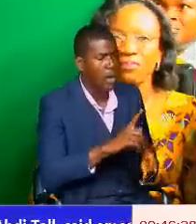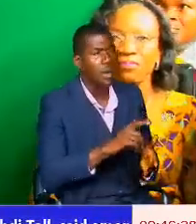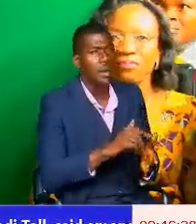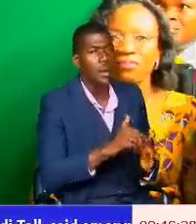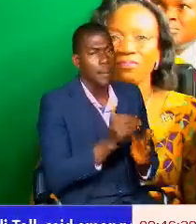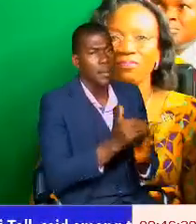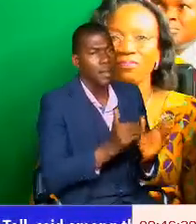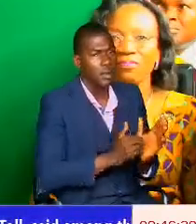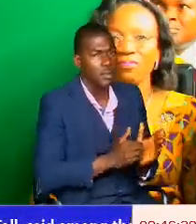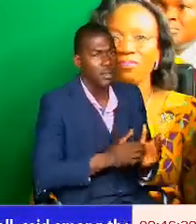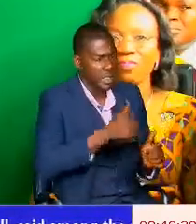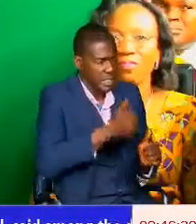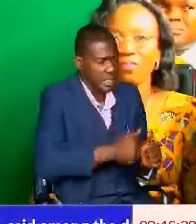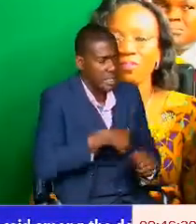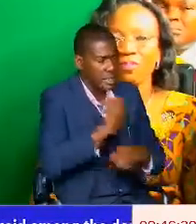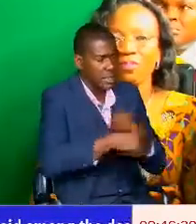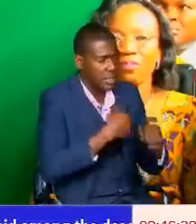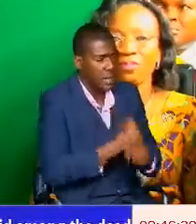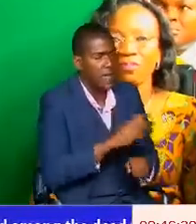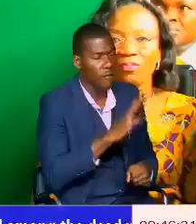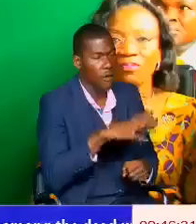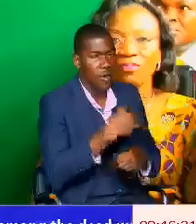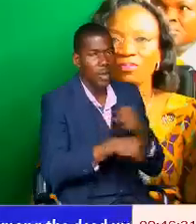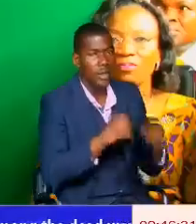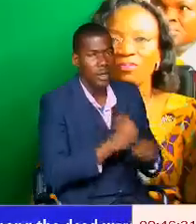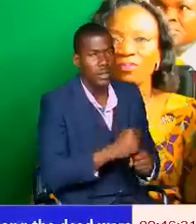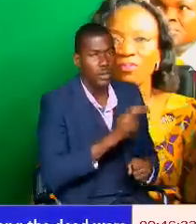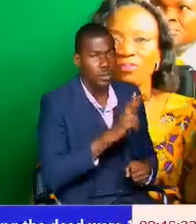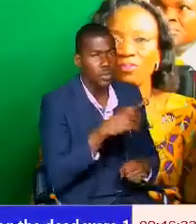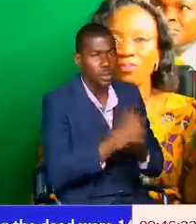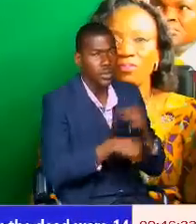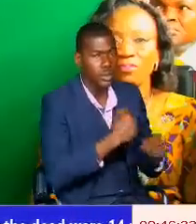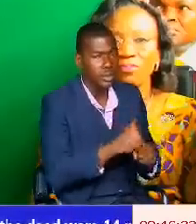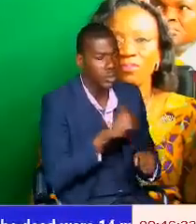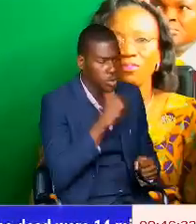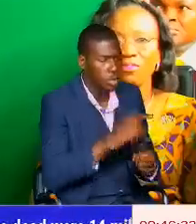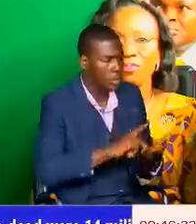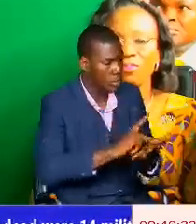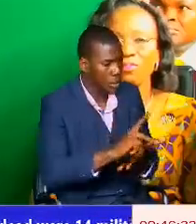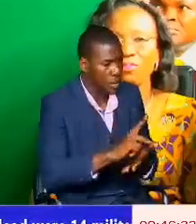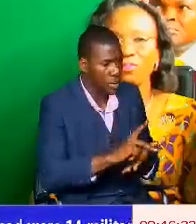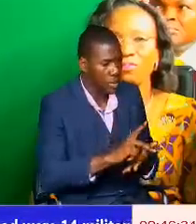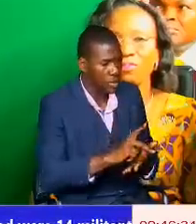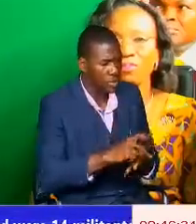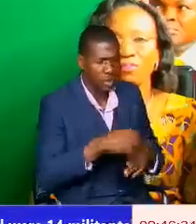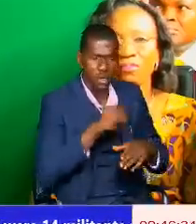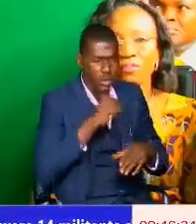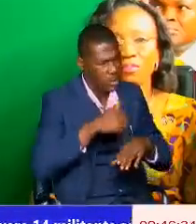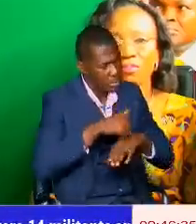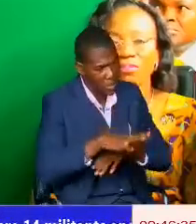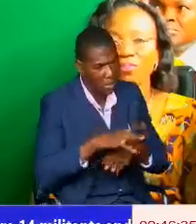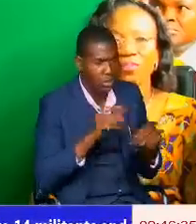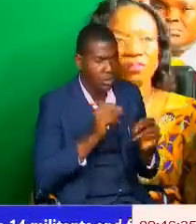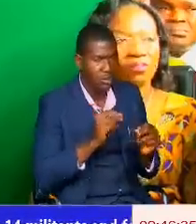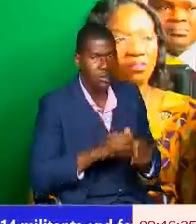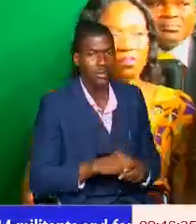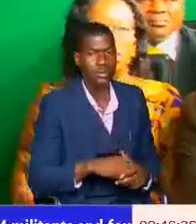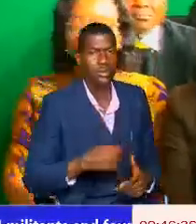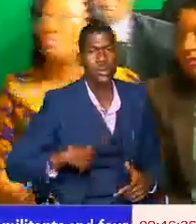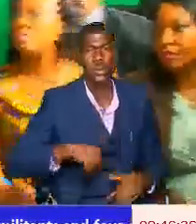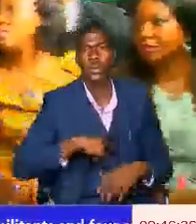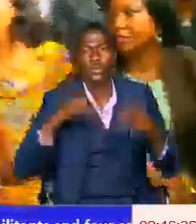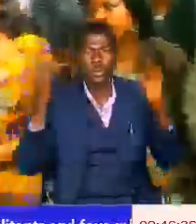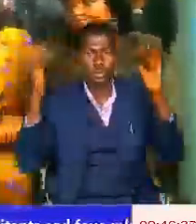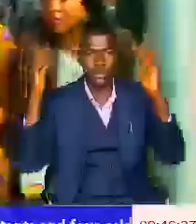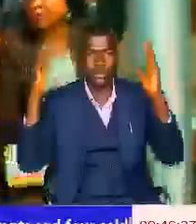4 years. Since when she entered 2 years, she never pay anything, and they no drive her. But well, let's appreciate